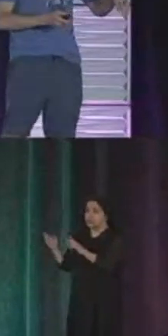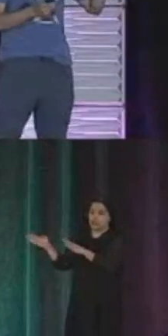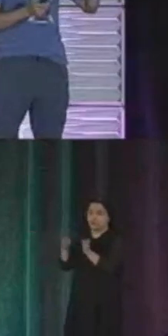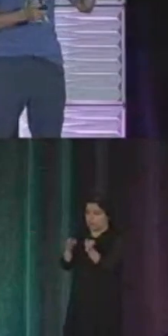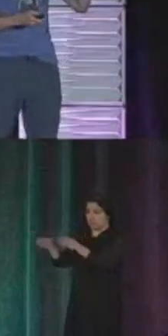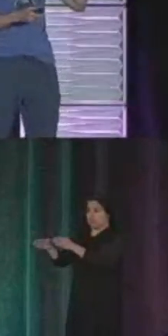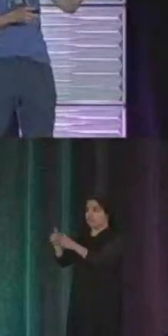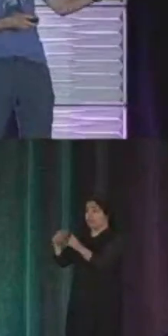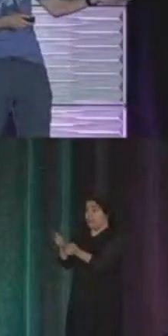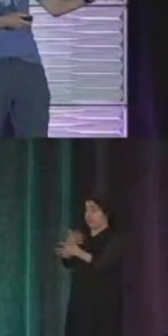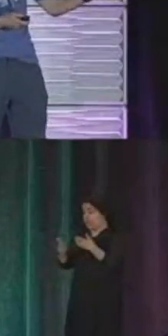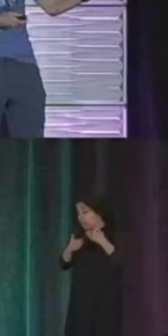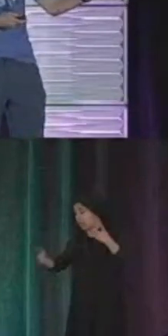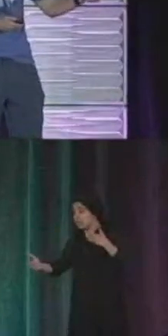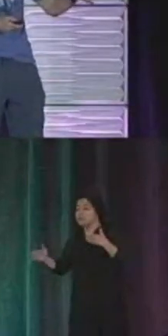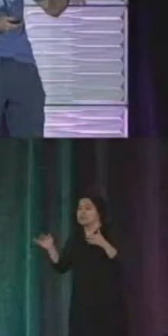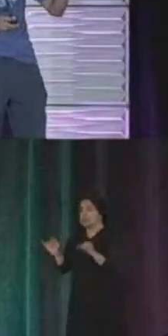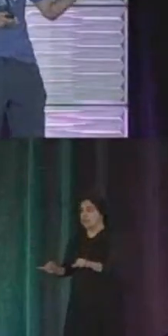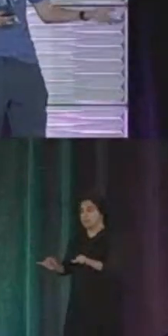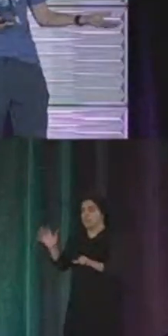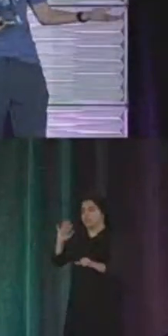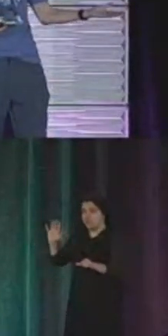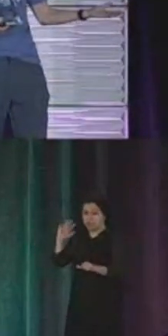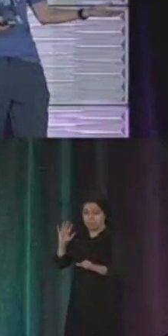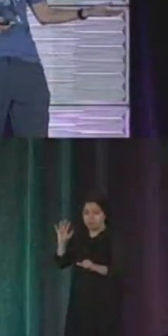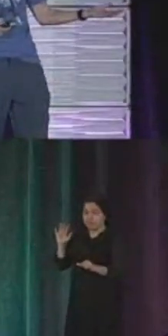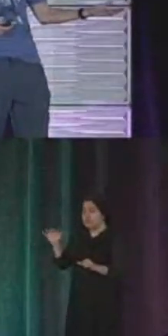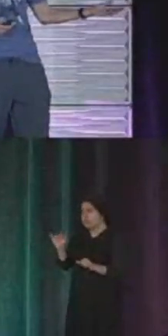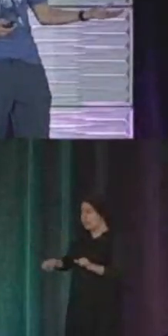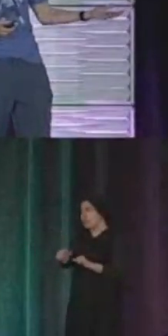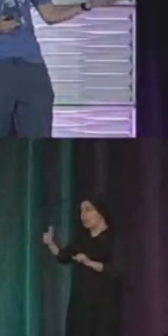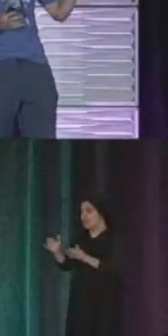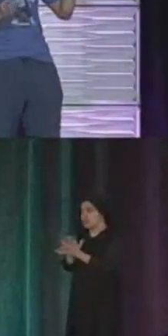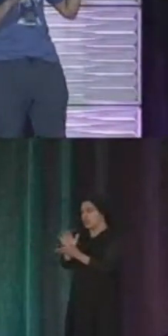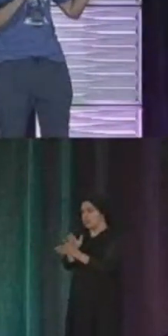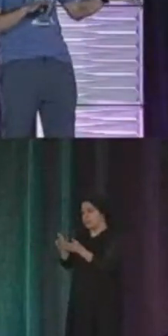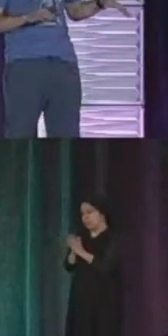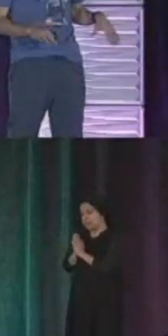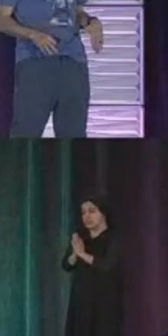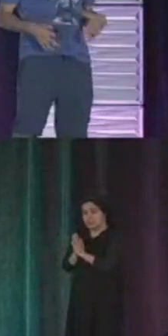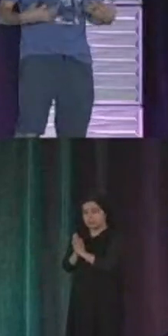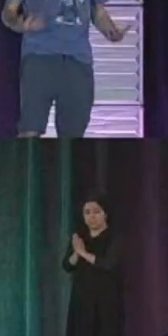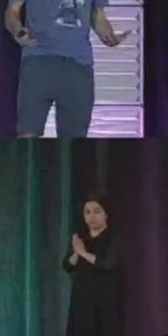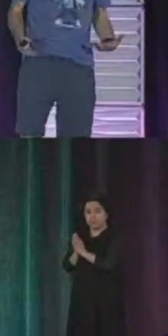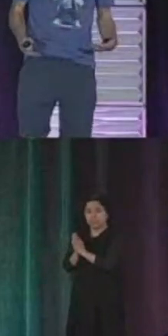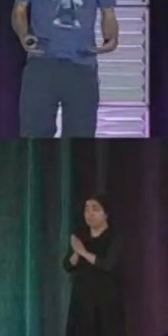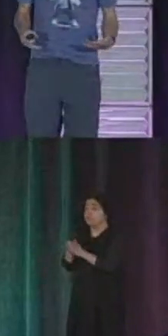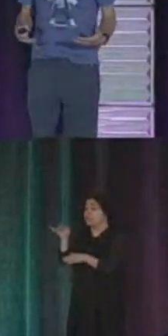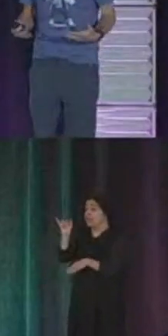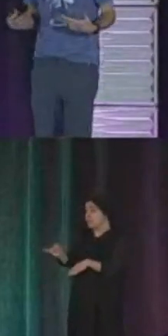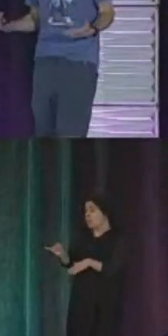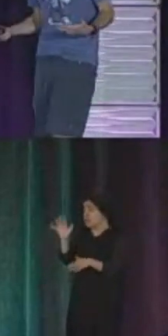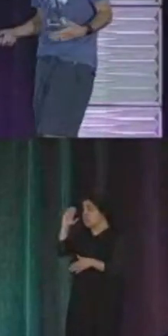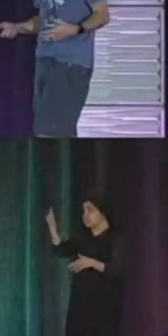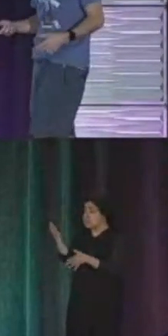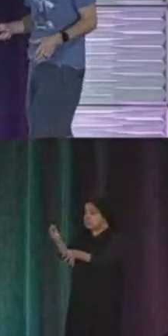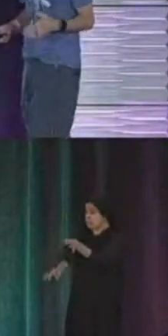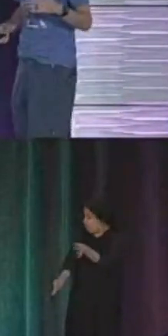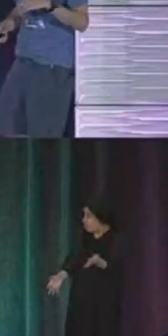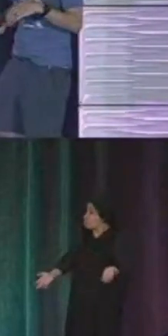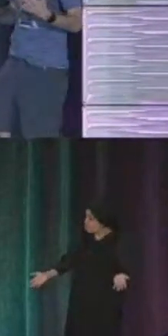down is the same as the previous thing. So it's just like another document request. So that's actually pretty